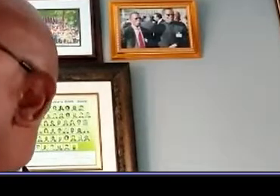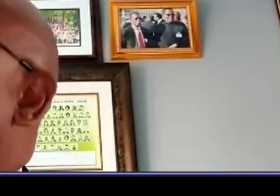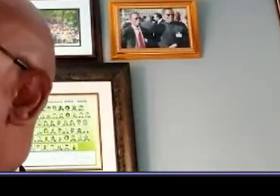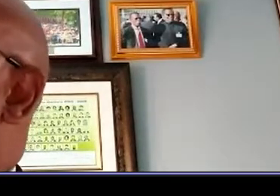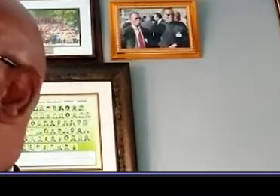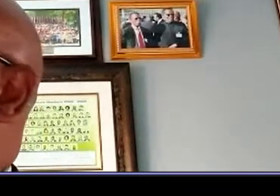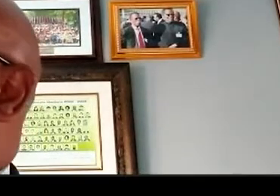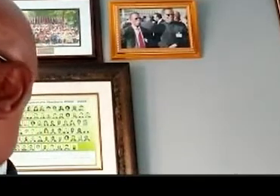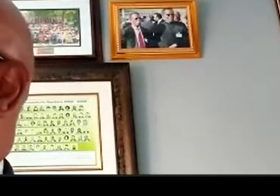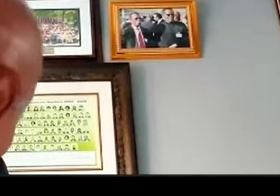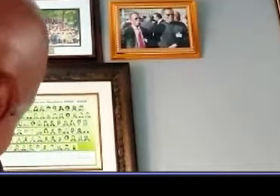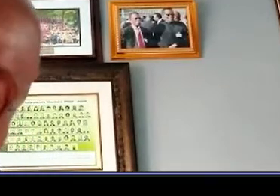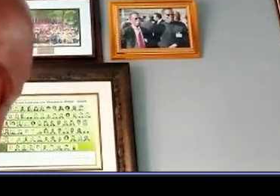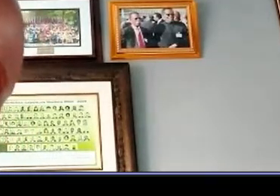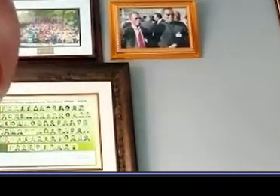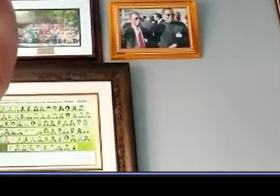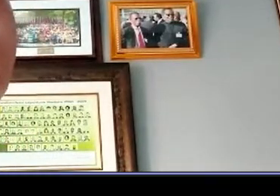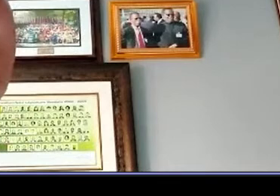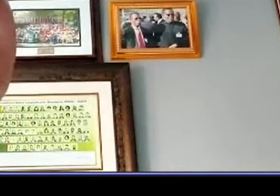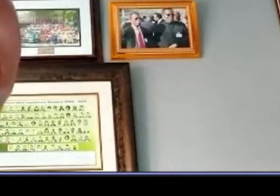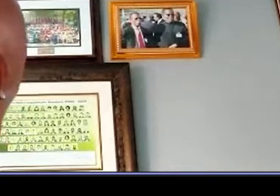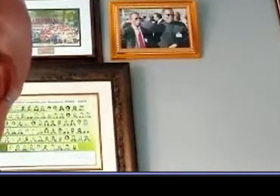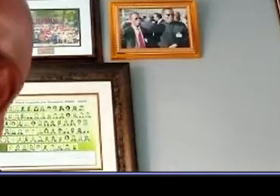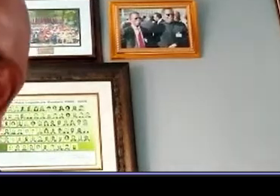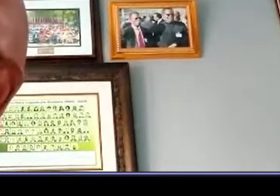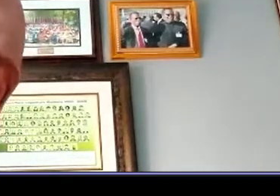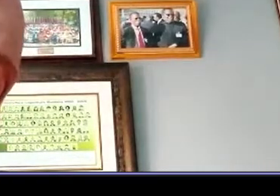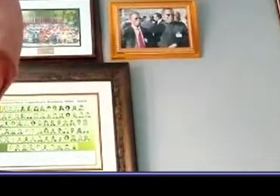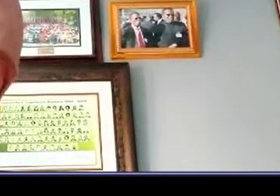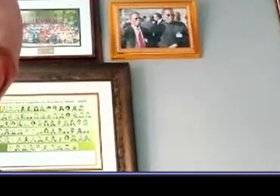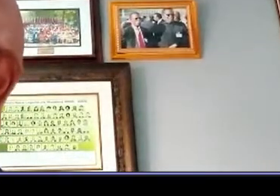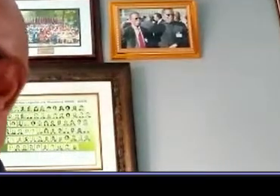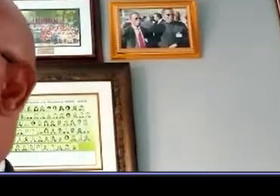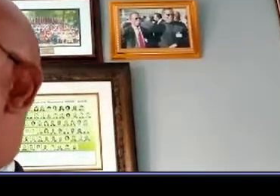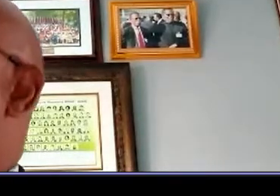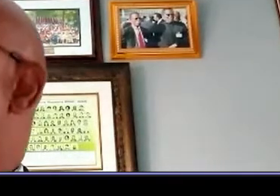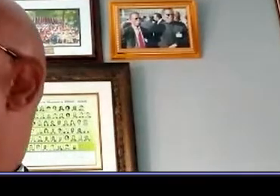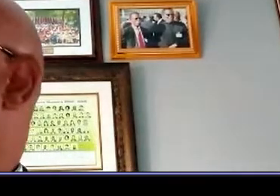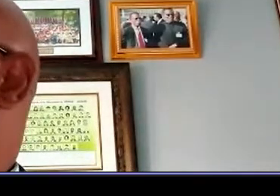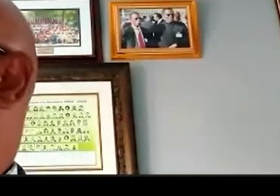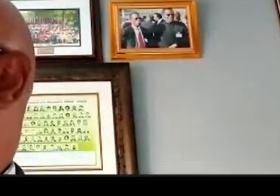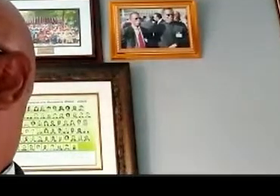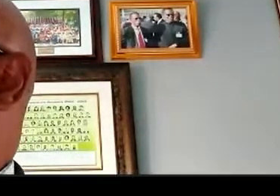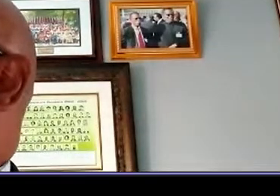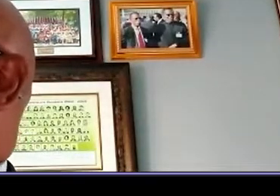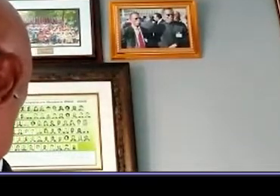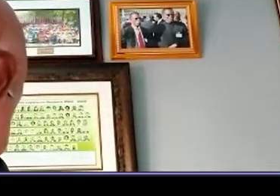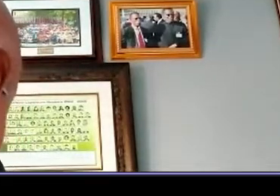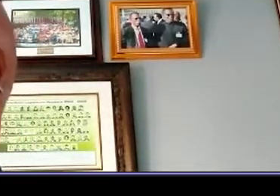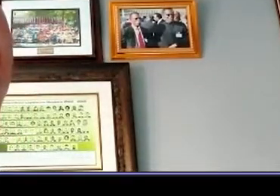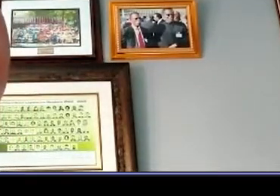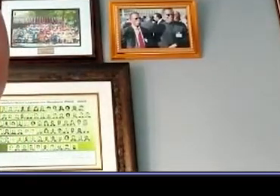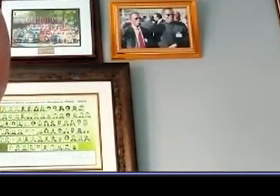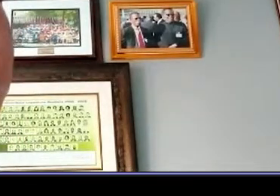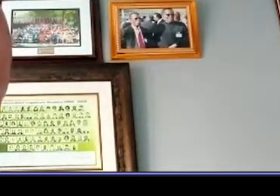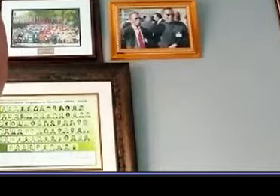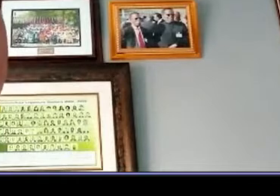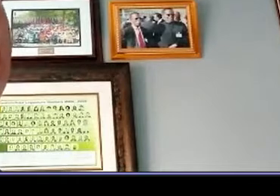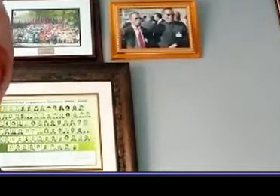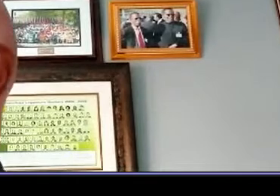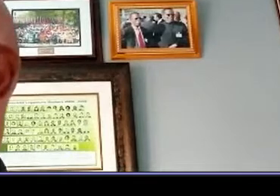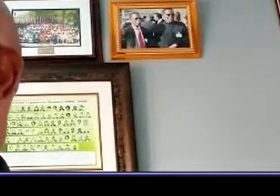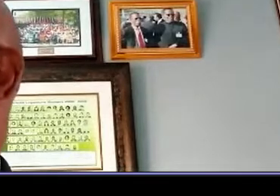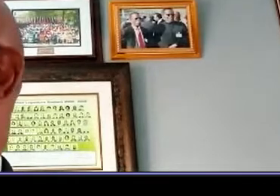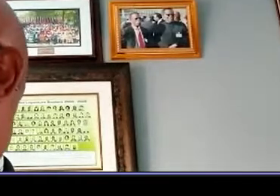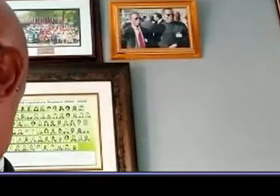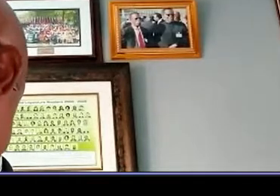housing crisis is described by some as a ticking bomb, time bomb, and it grows